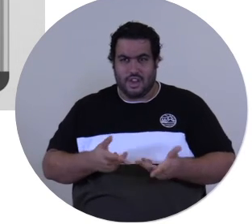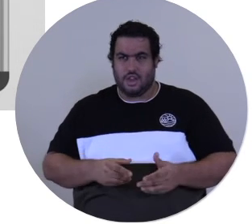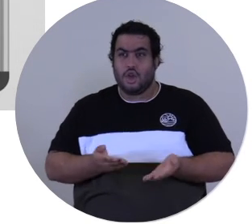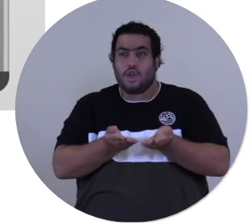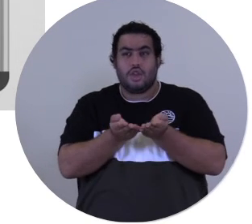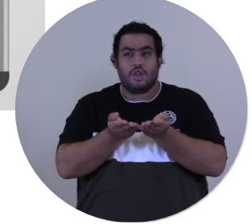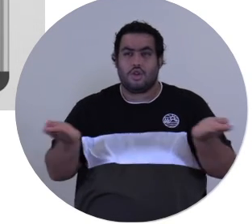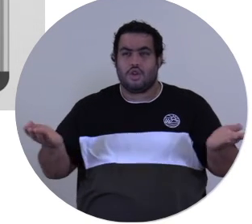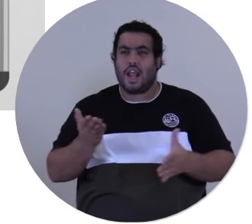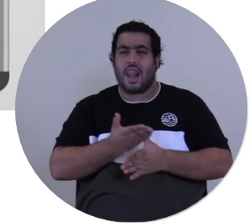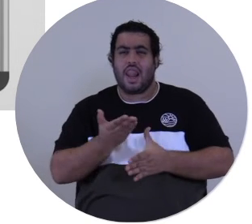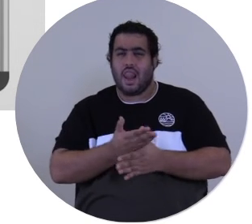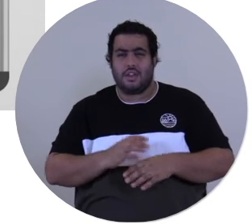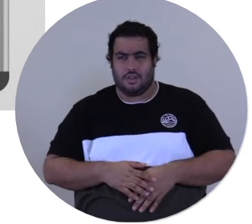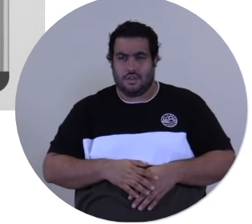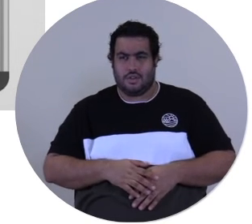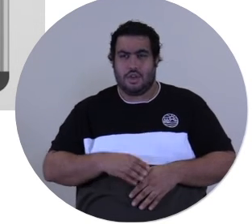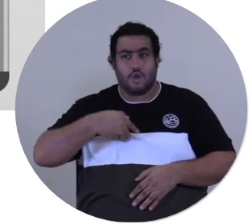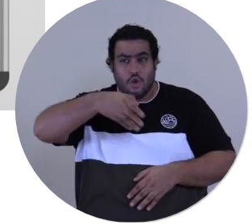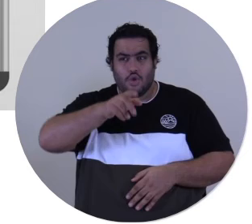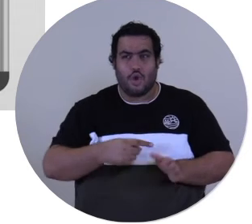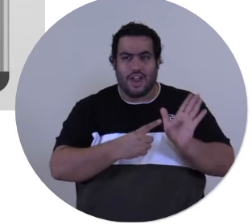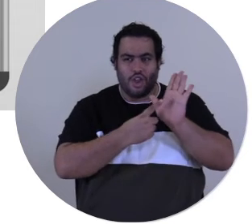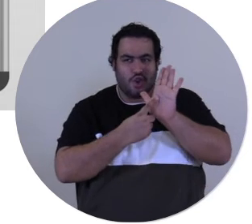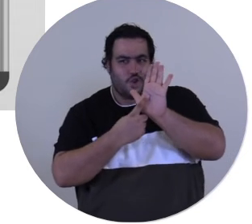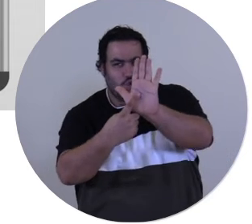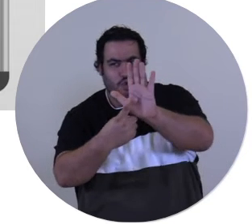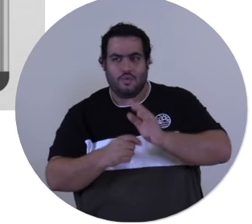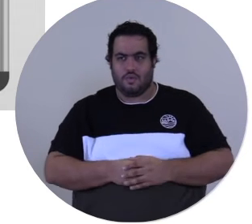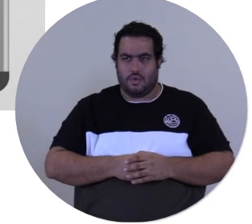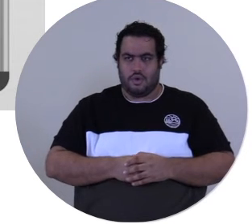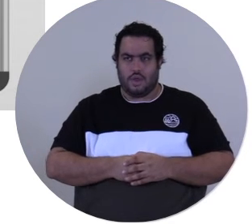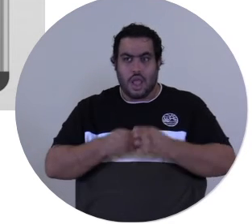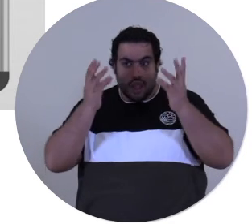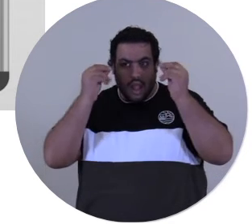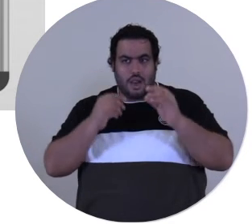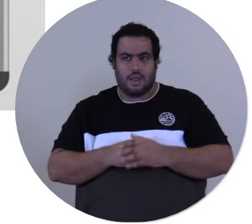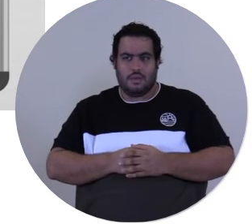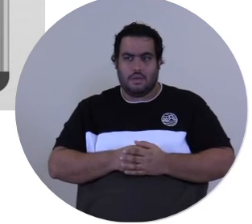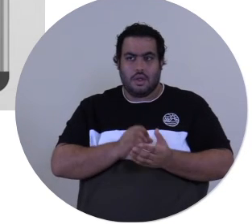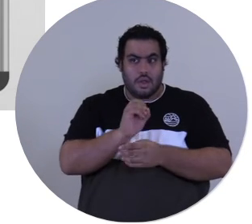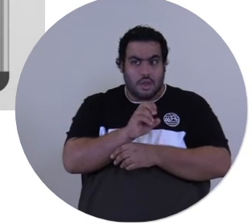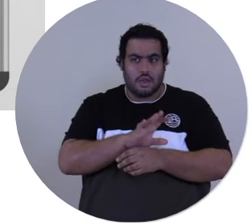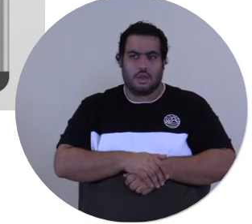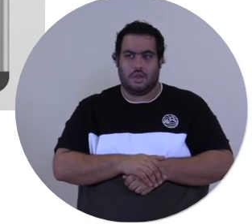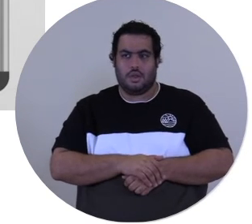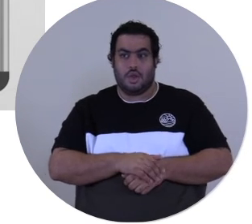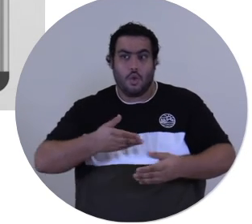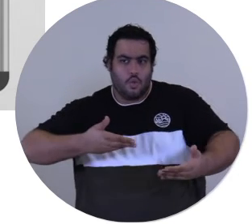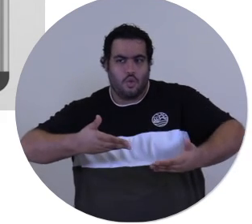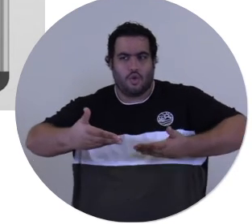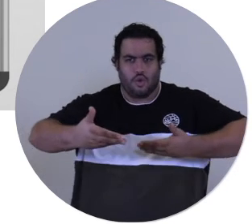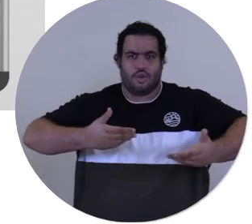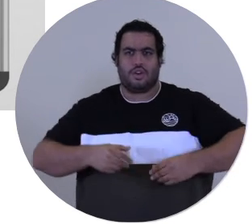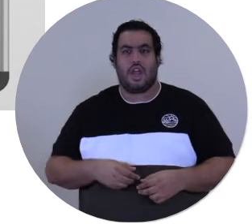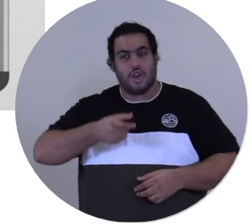workshops, and lessons. Some people spend time in the cafe there and socialize. So it provides